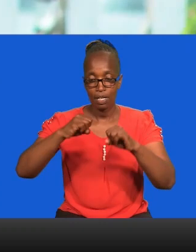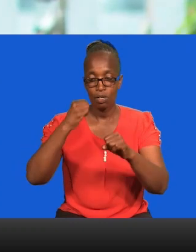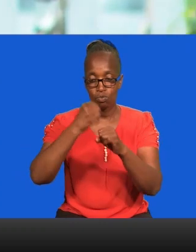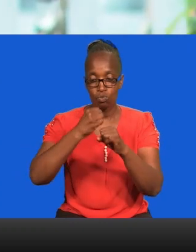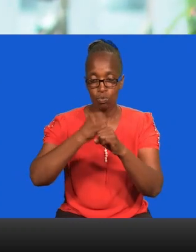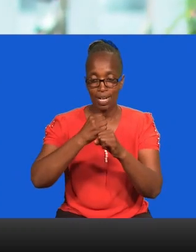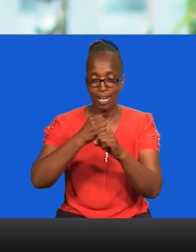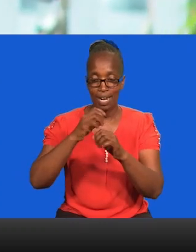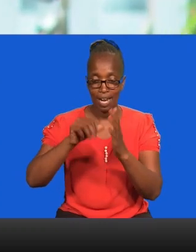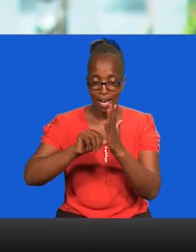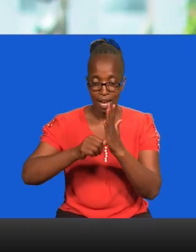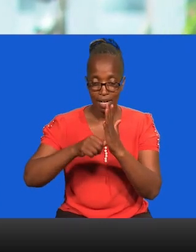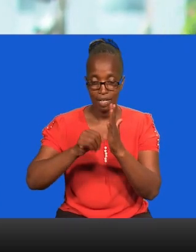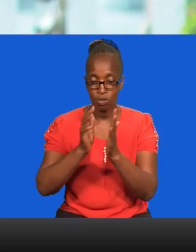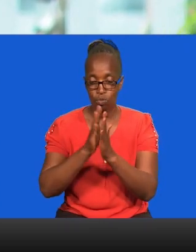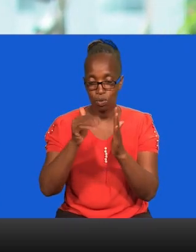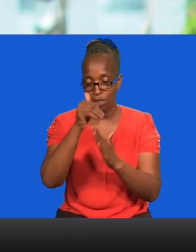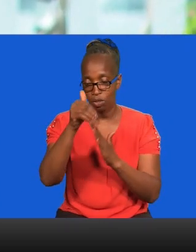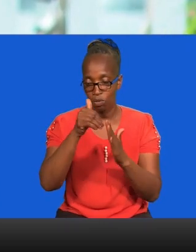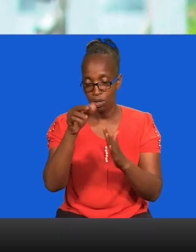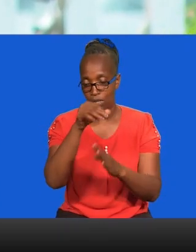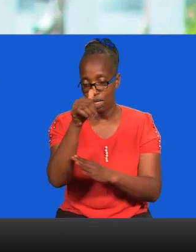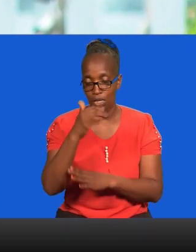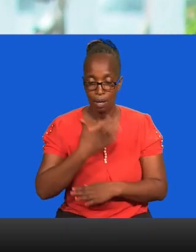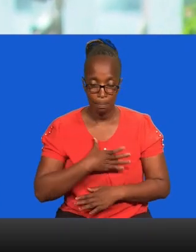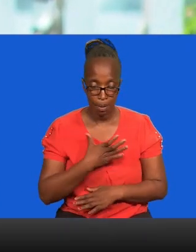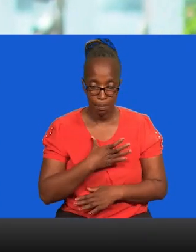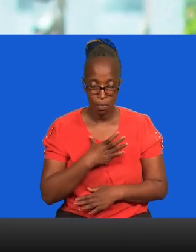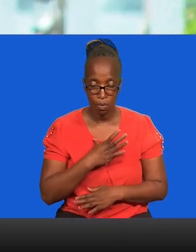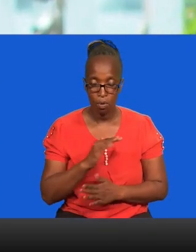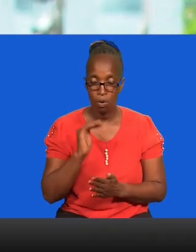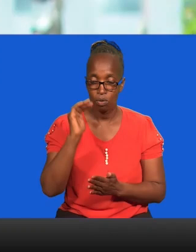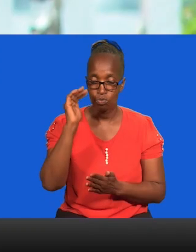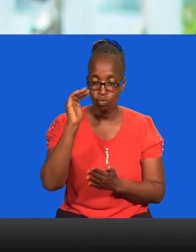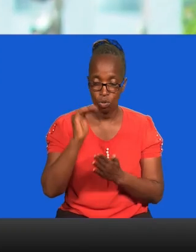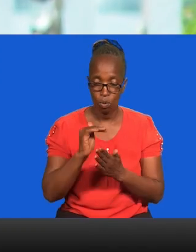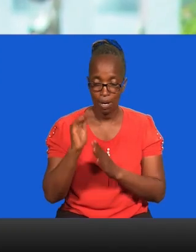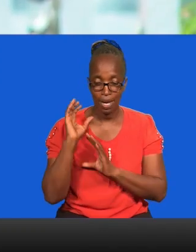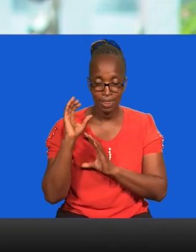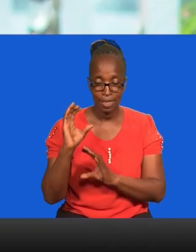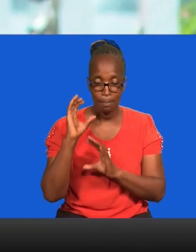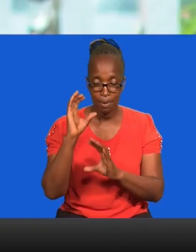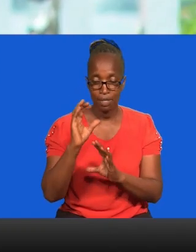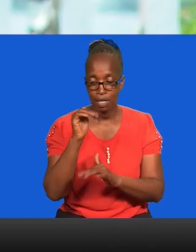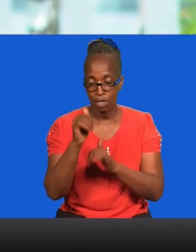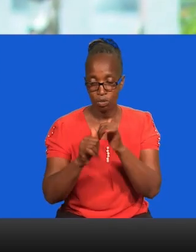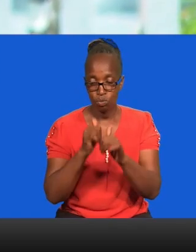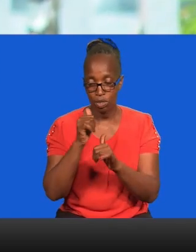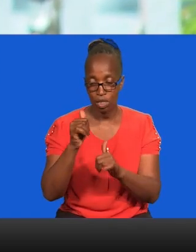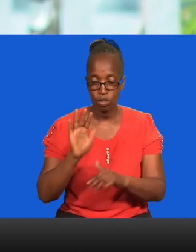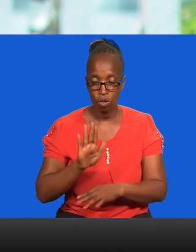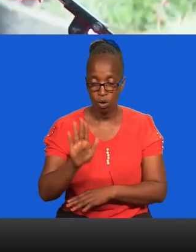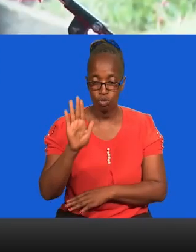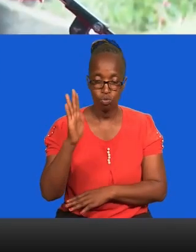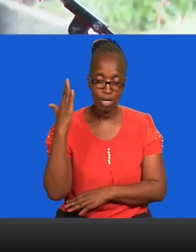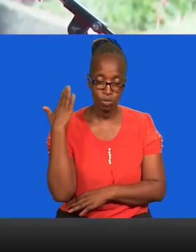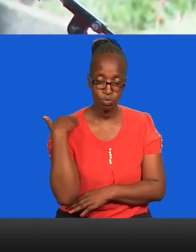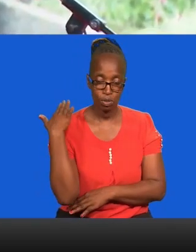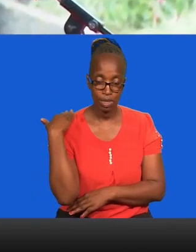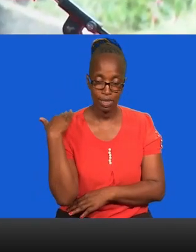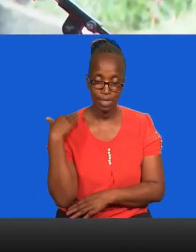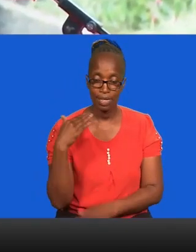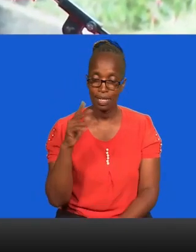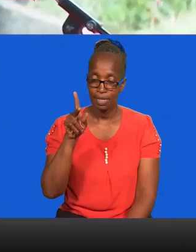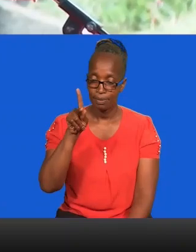hard together with the other colleagues to lighten the burden that you carry on your shoulders, Your Excellency.